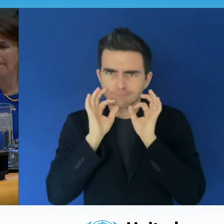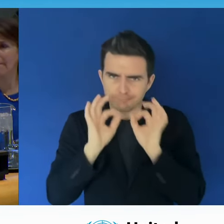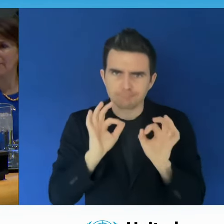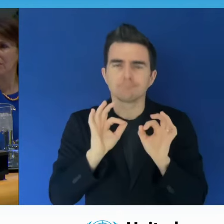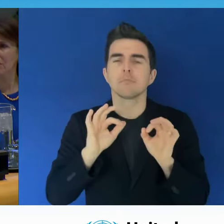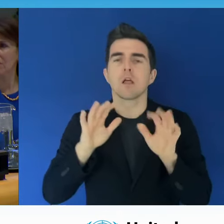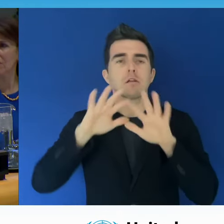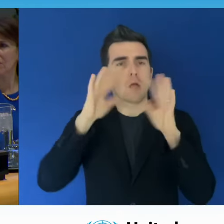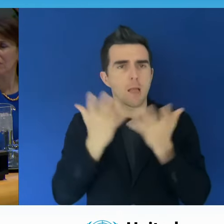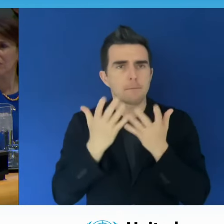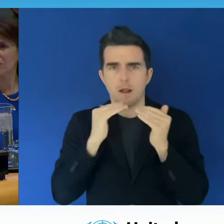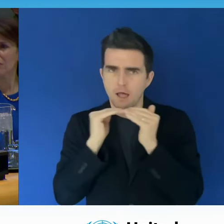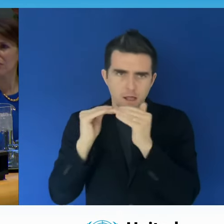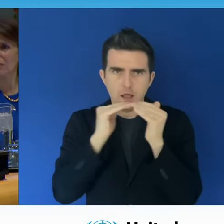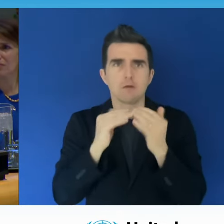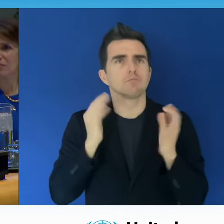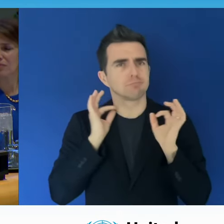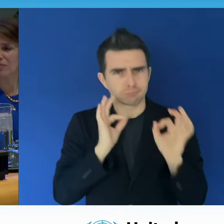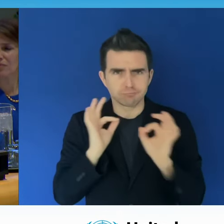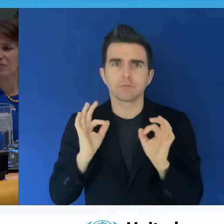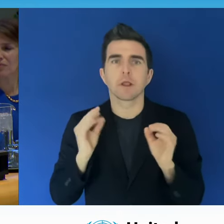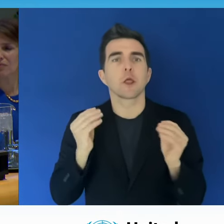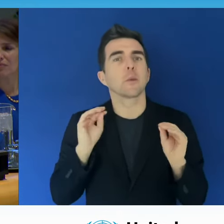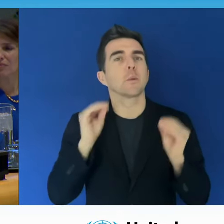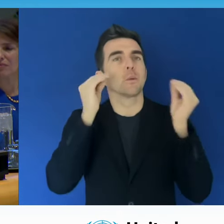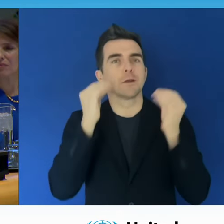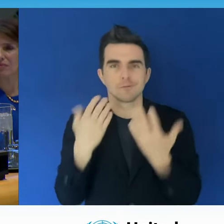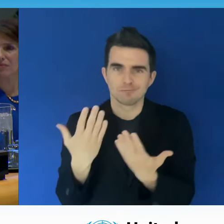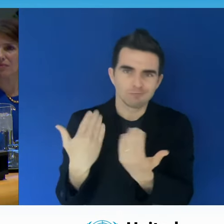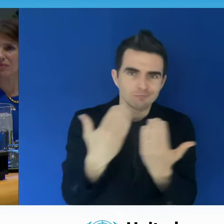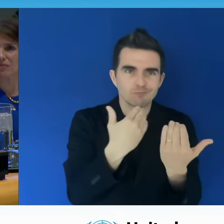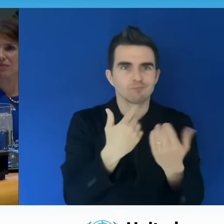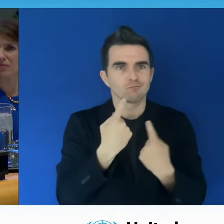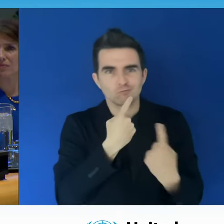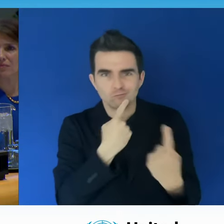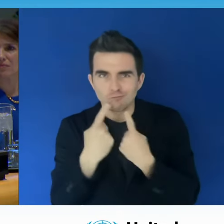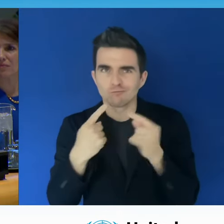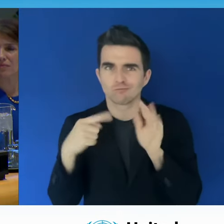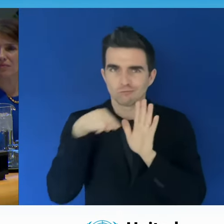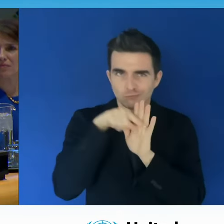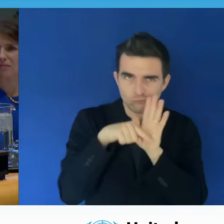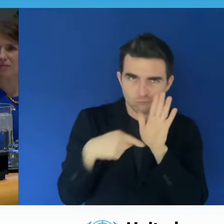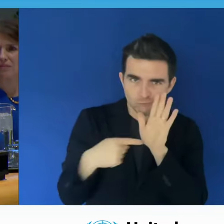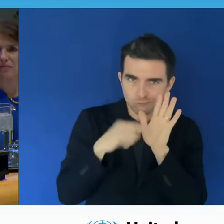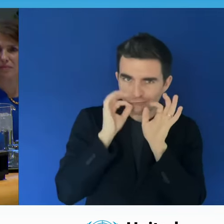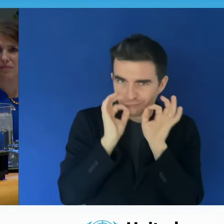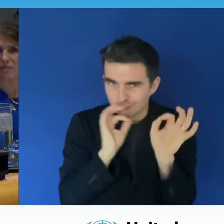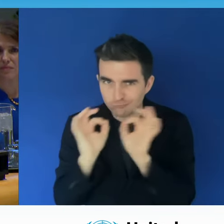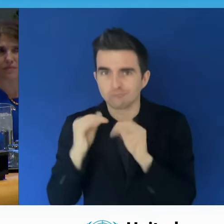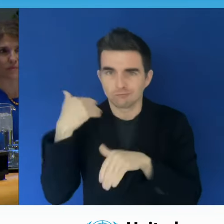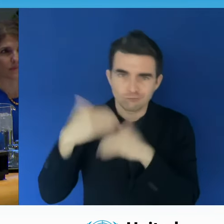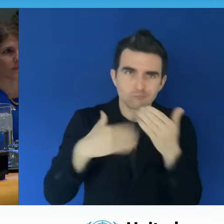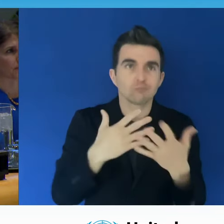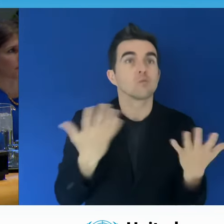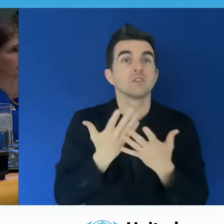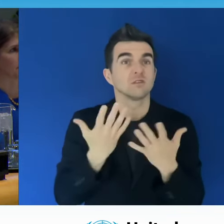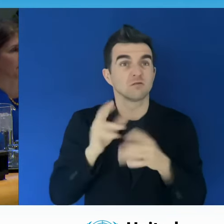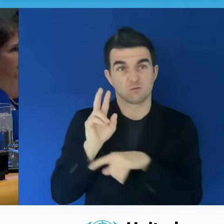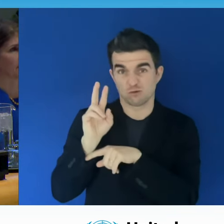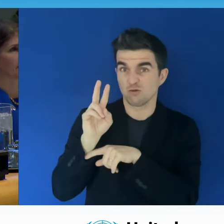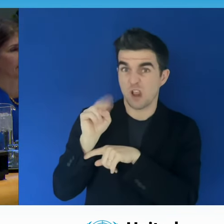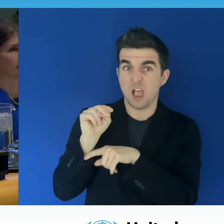advance a global digital compact to help build a world where digital technologies support sustainable development,